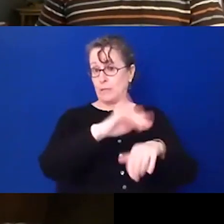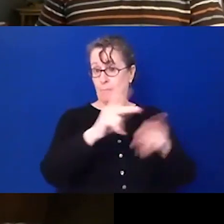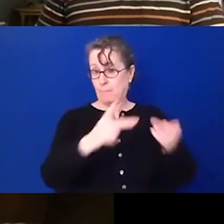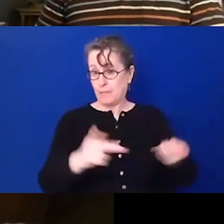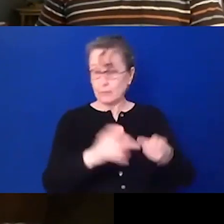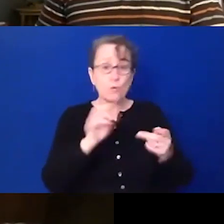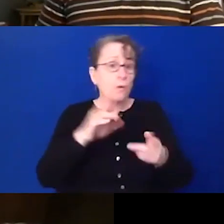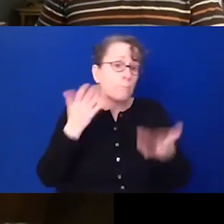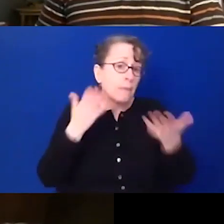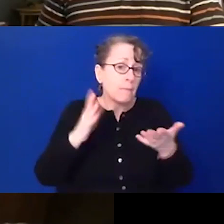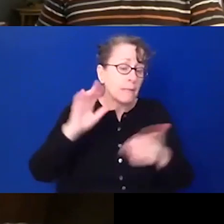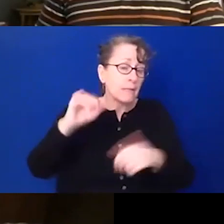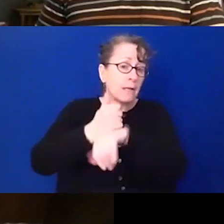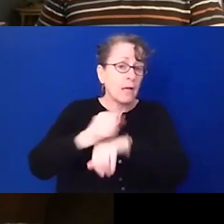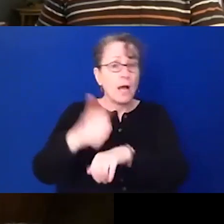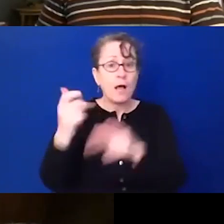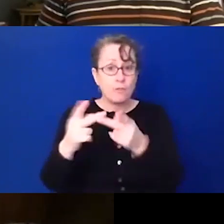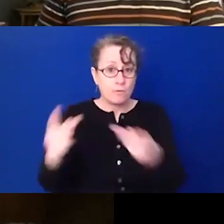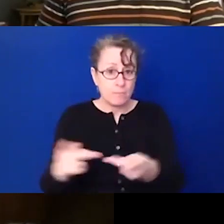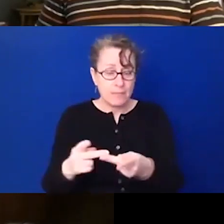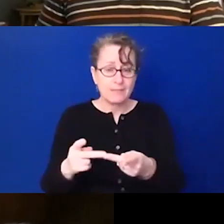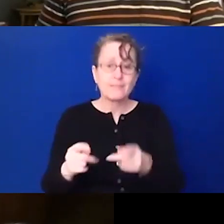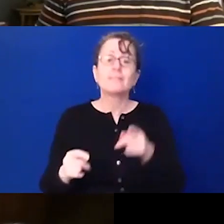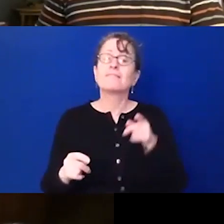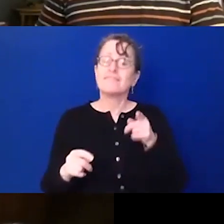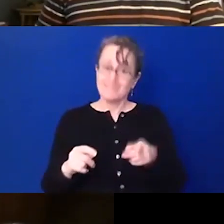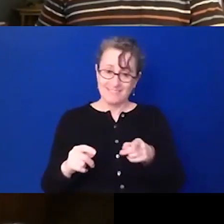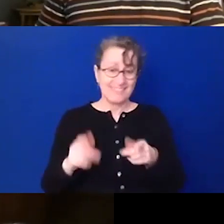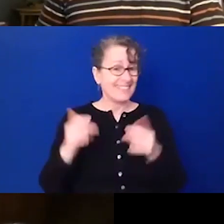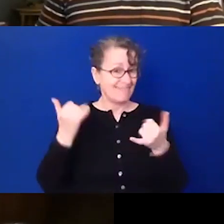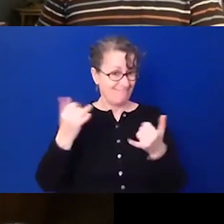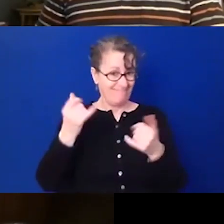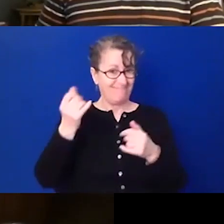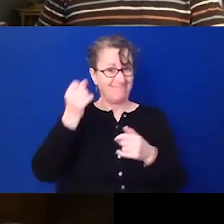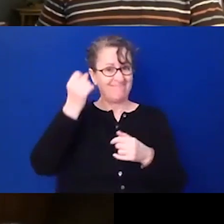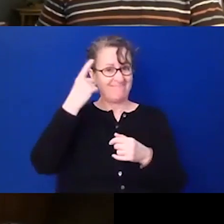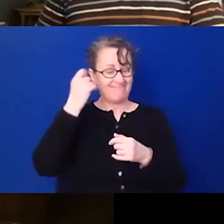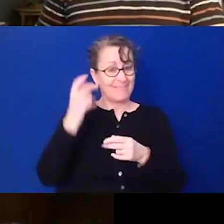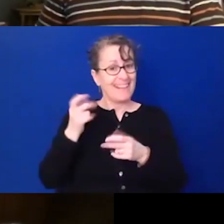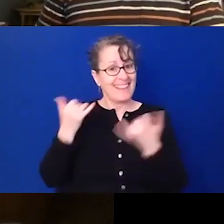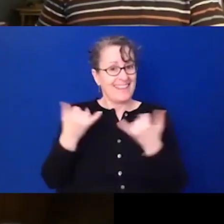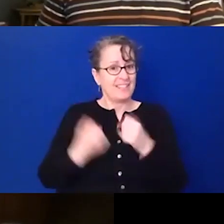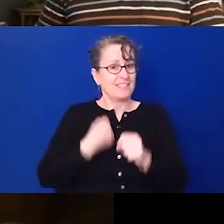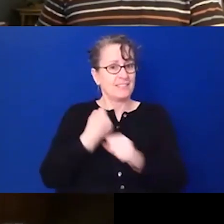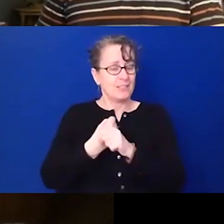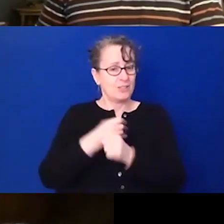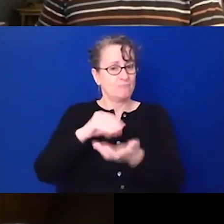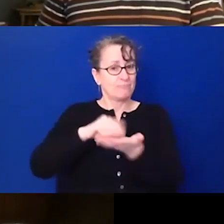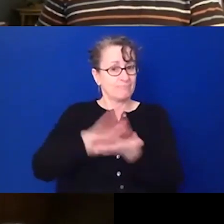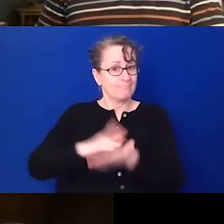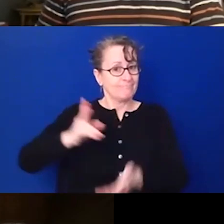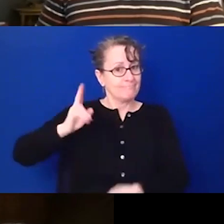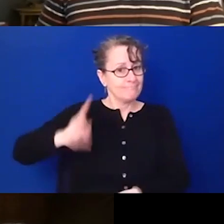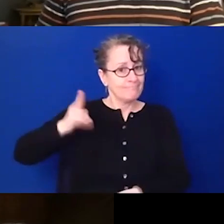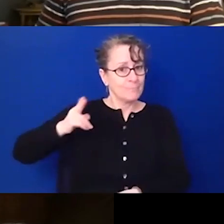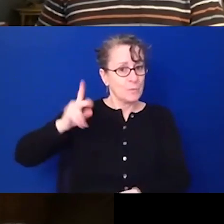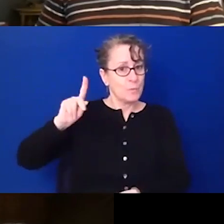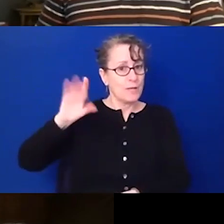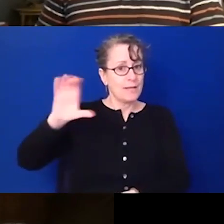Brattleboro. It is representative of the 100 years of ski jumping at Harris Hill, and we're coming up on that 100th anniversary.